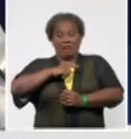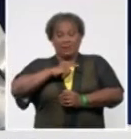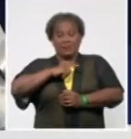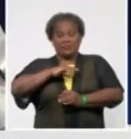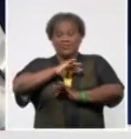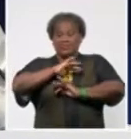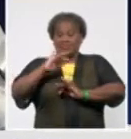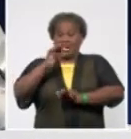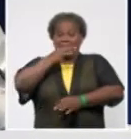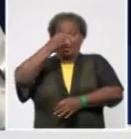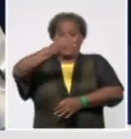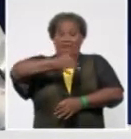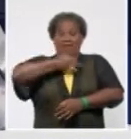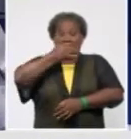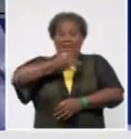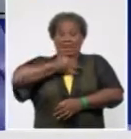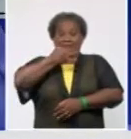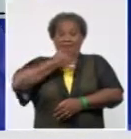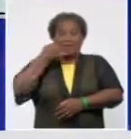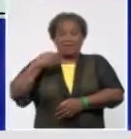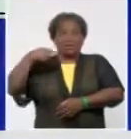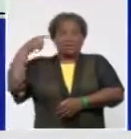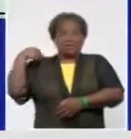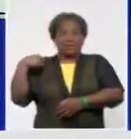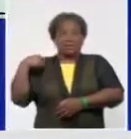is the highest in the country, with